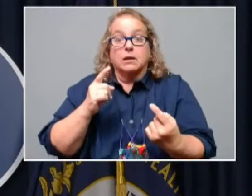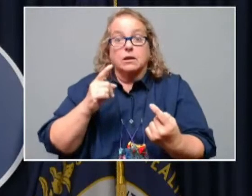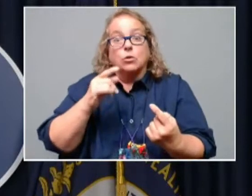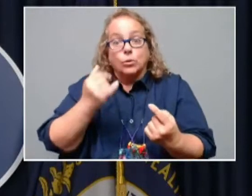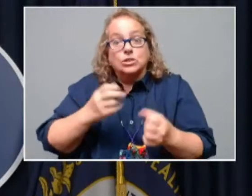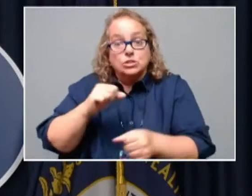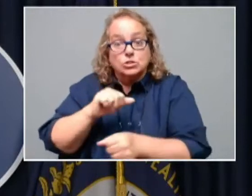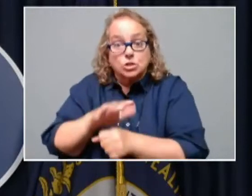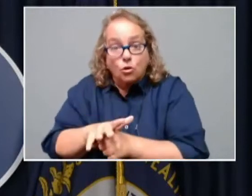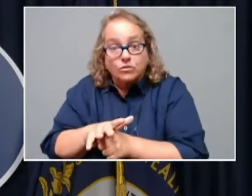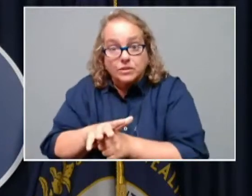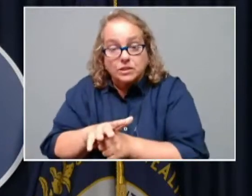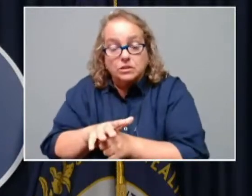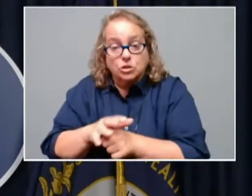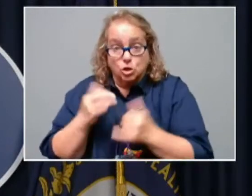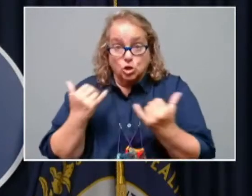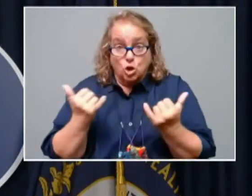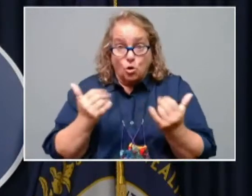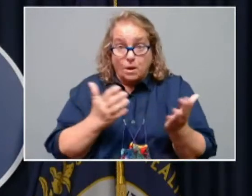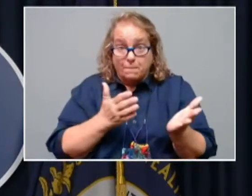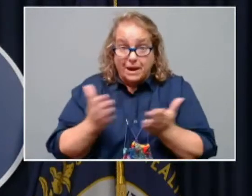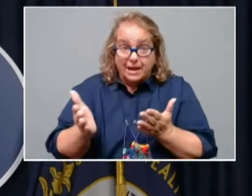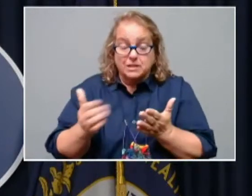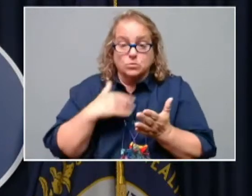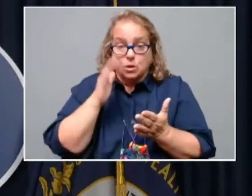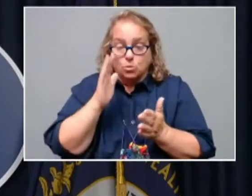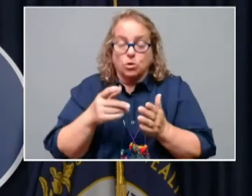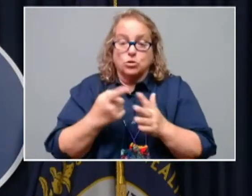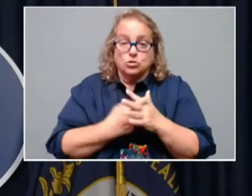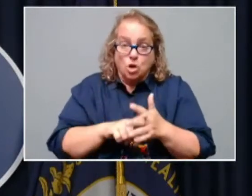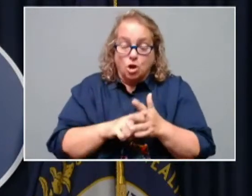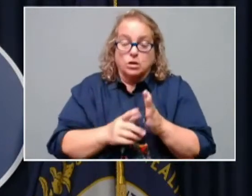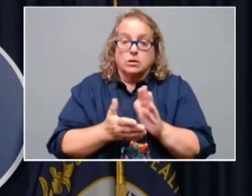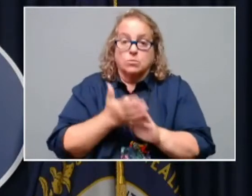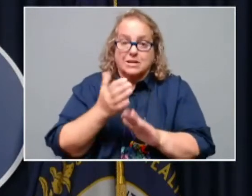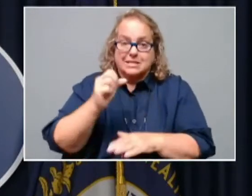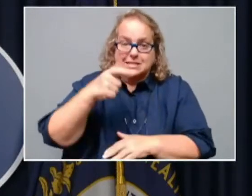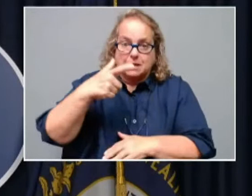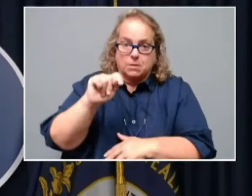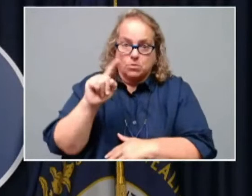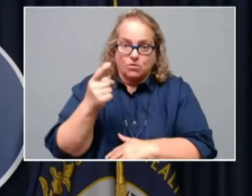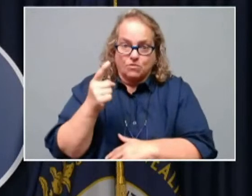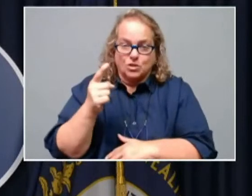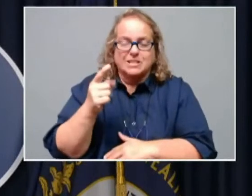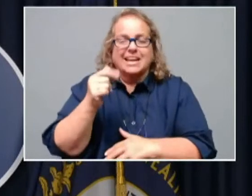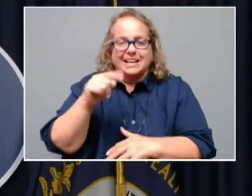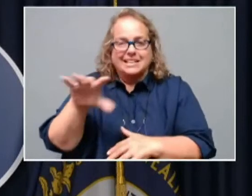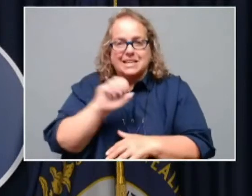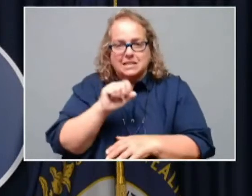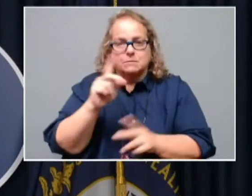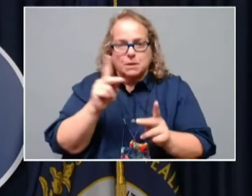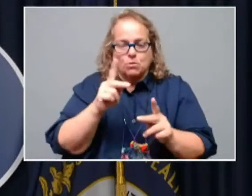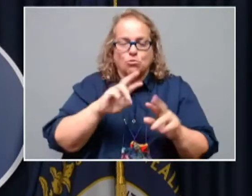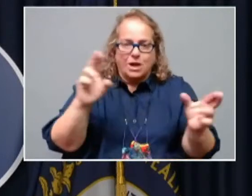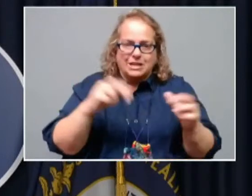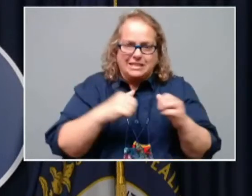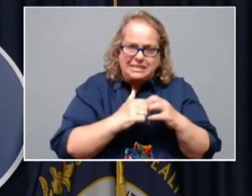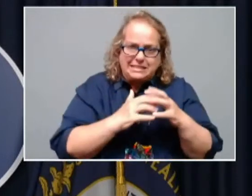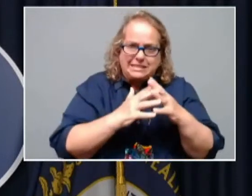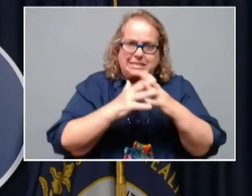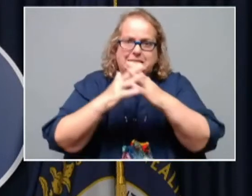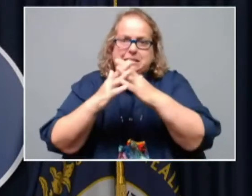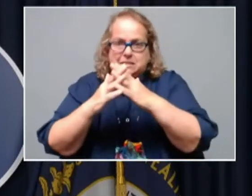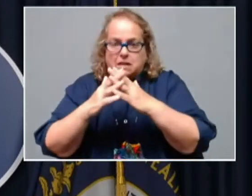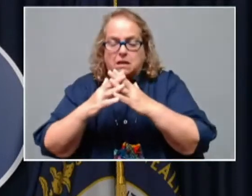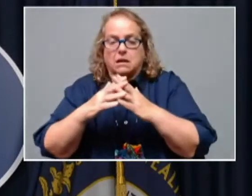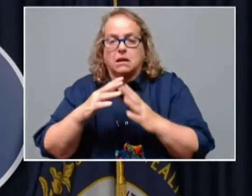are we are going to initiate an operation on September the 1st. That's how long it takes to get people up and running, of dedicated National